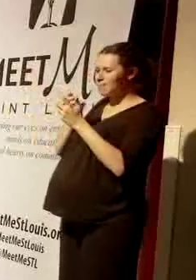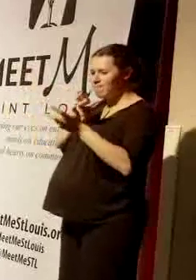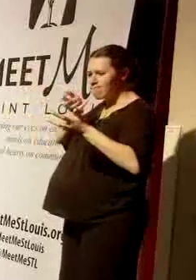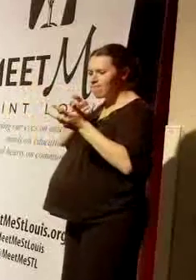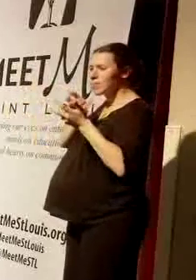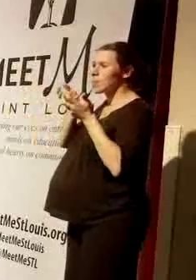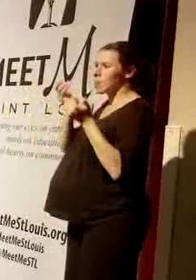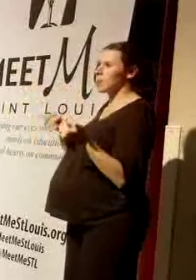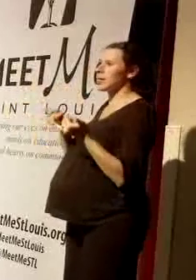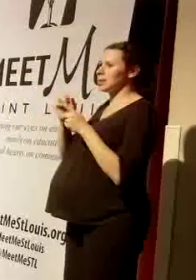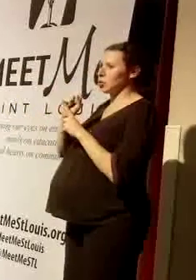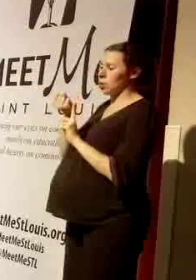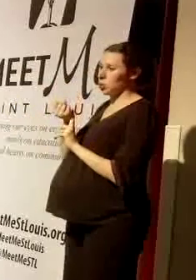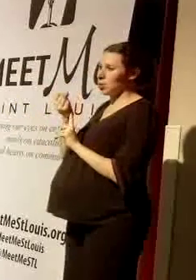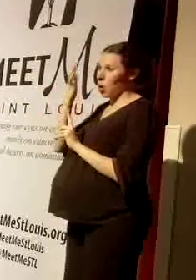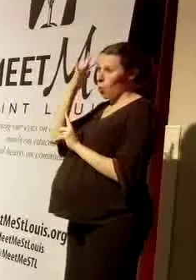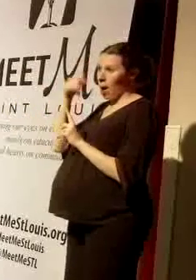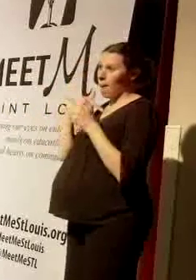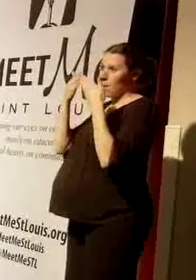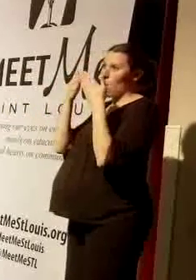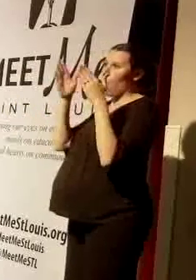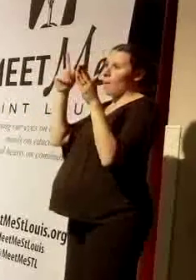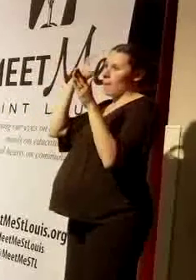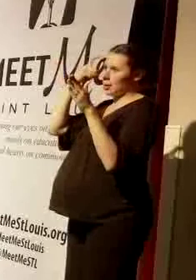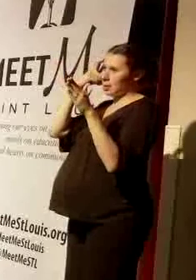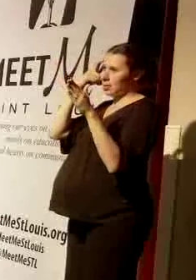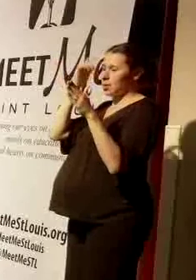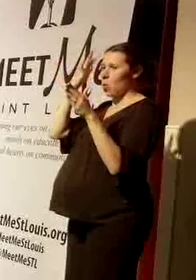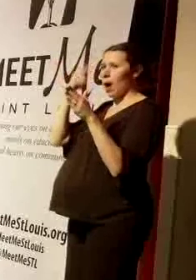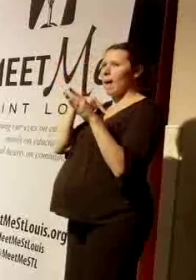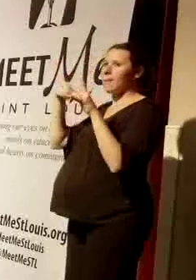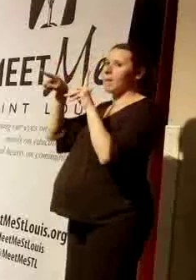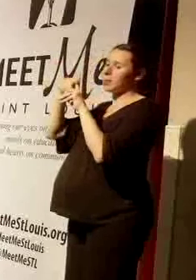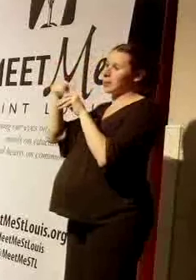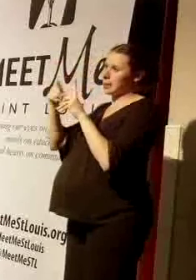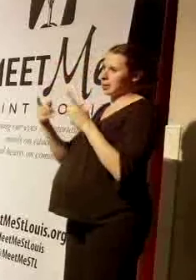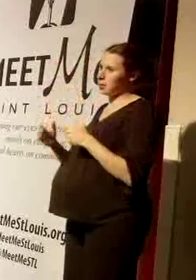I'm open-minded, and that's why I'm optimistic about this situation.